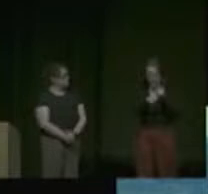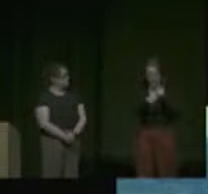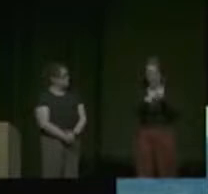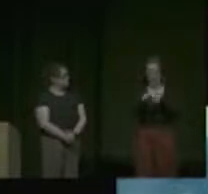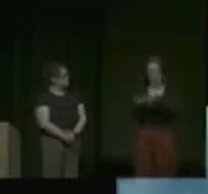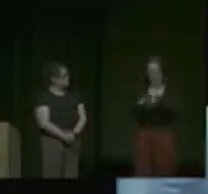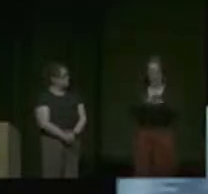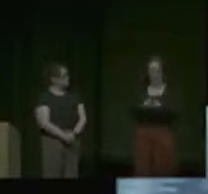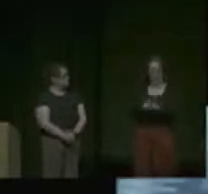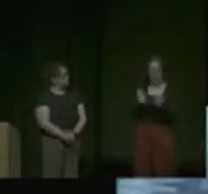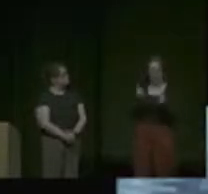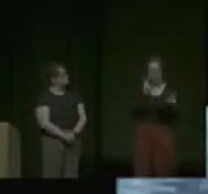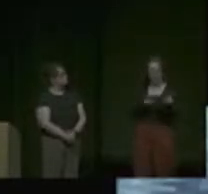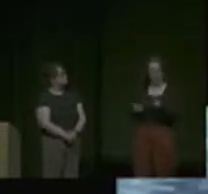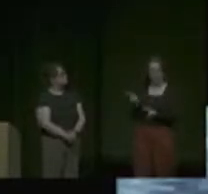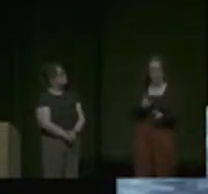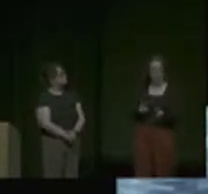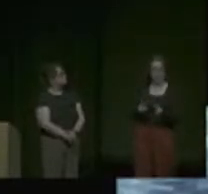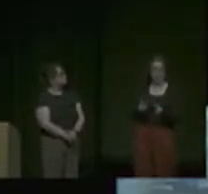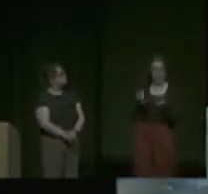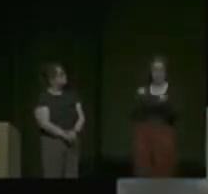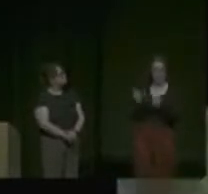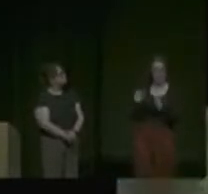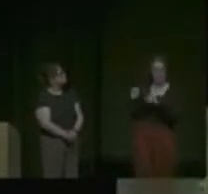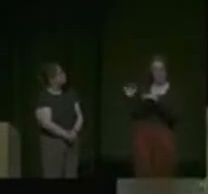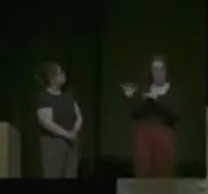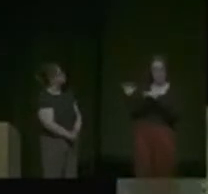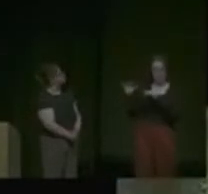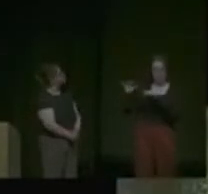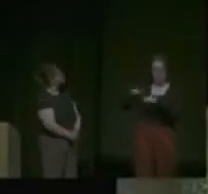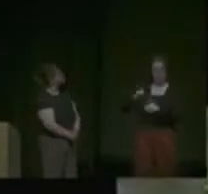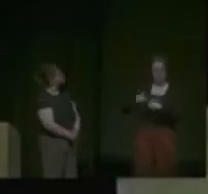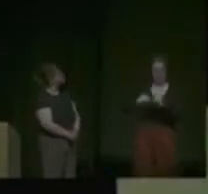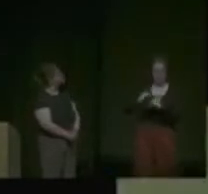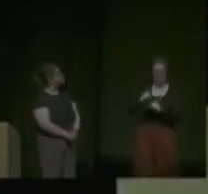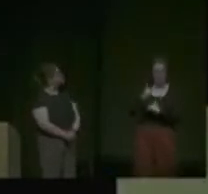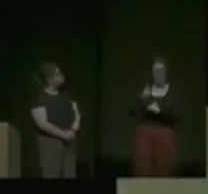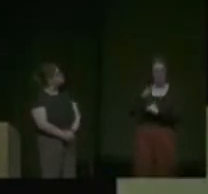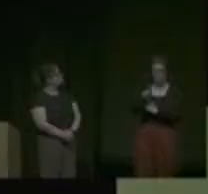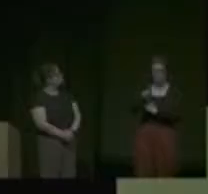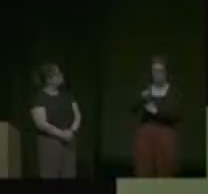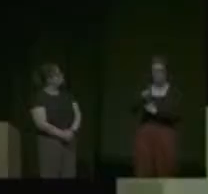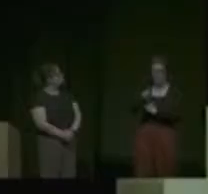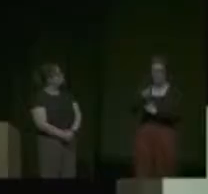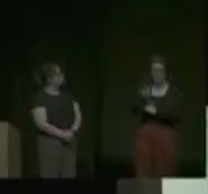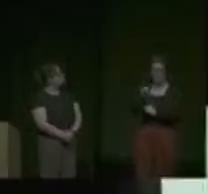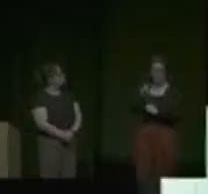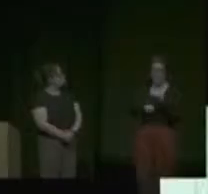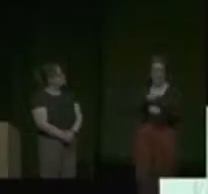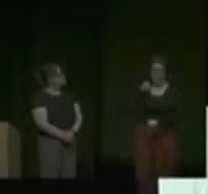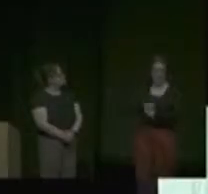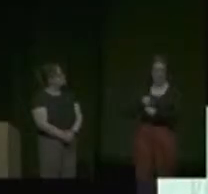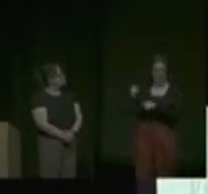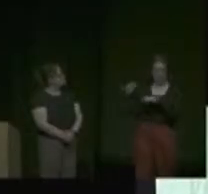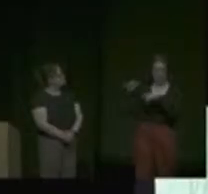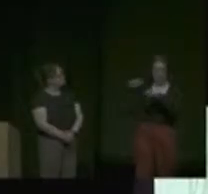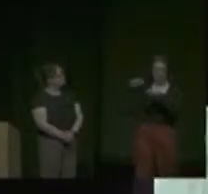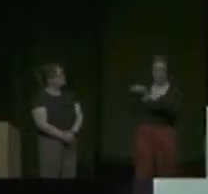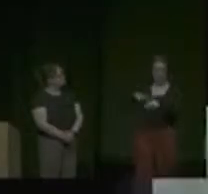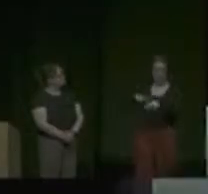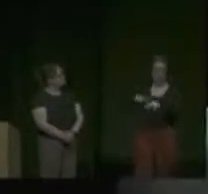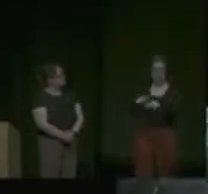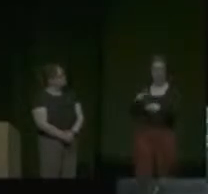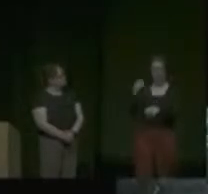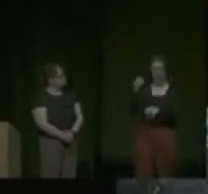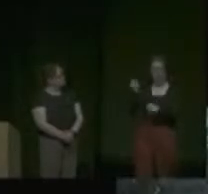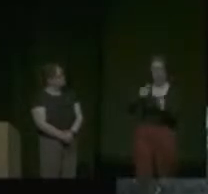the north has attracted visitors for more than 150 years. Coming from near and far, outdoor enthusiasts once flocked to the